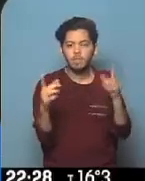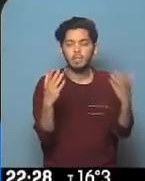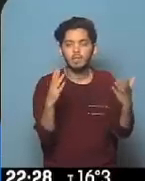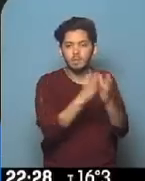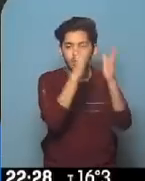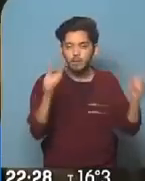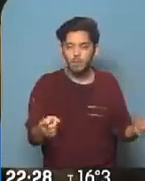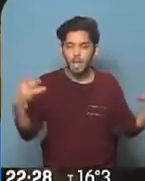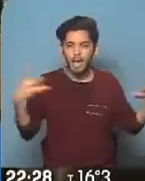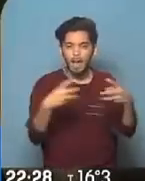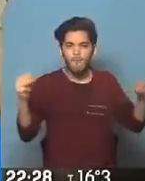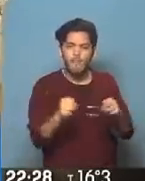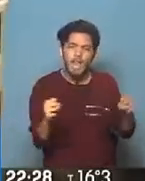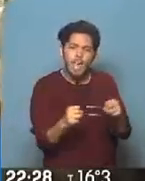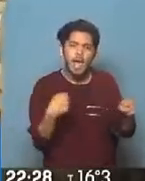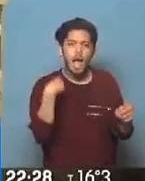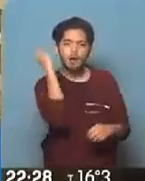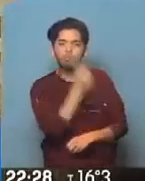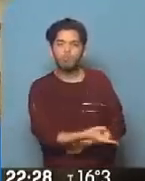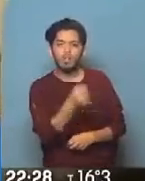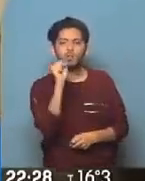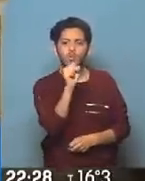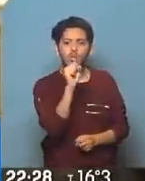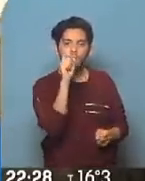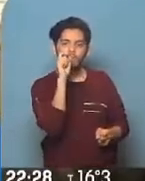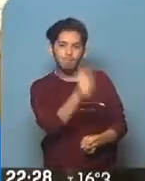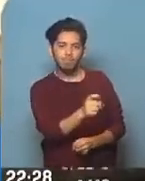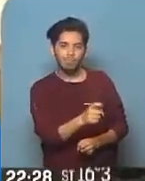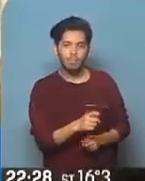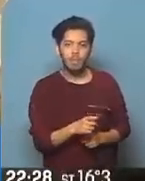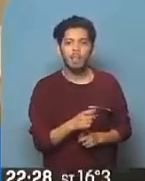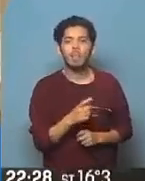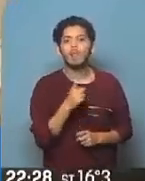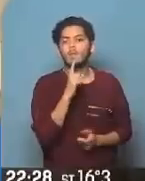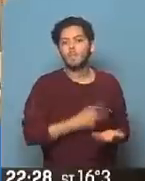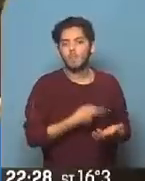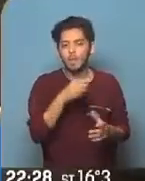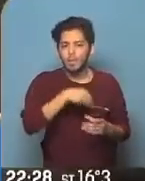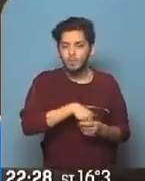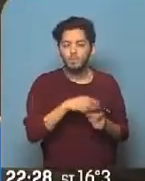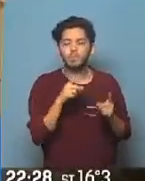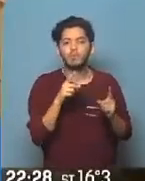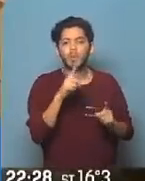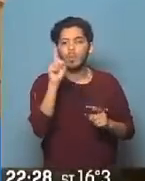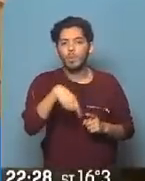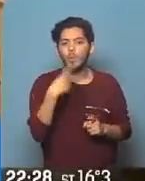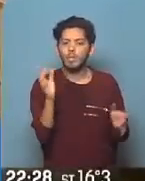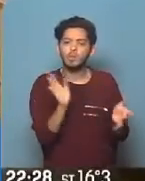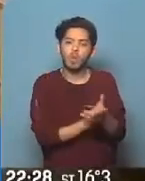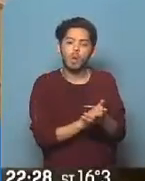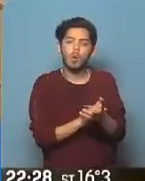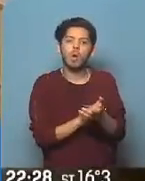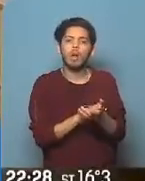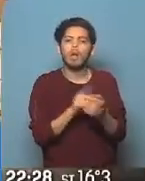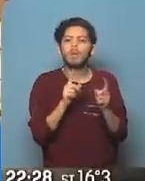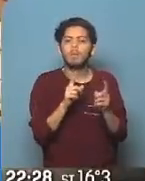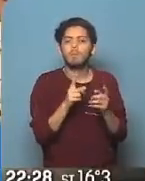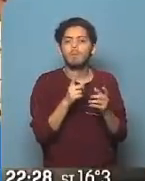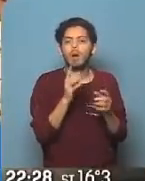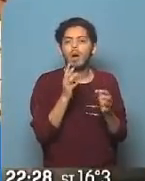de la Guerra Fría, acusando a Rusia de violarlo. Una decisión que ratificó su asesor de seguridad